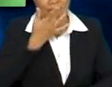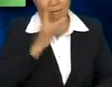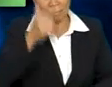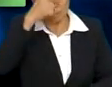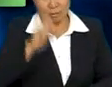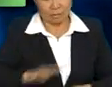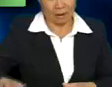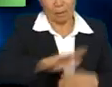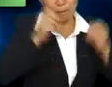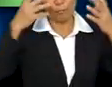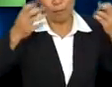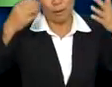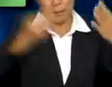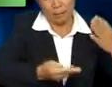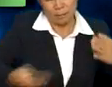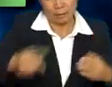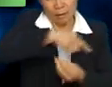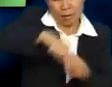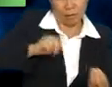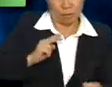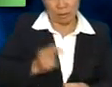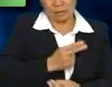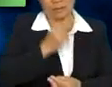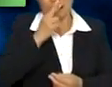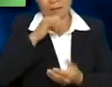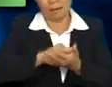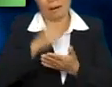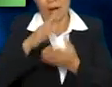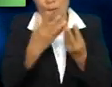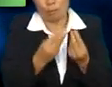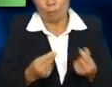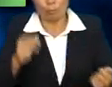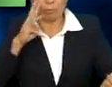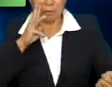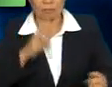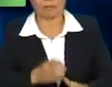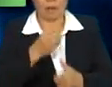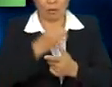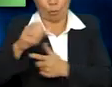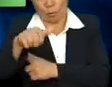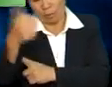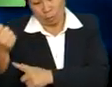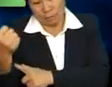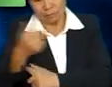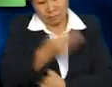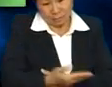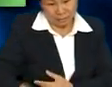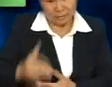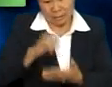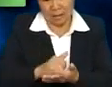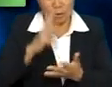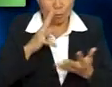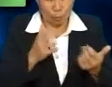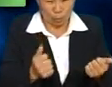We are lucky because there are so many materials around us that absorb water. Otherwise,